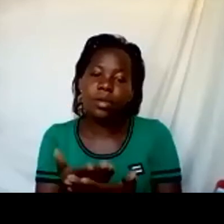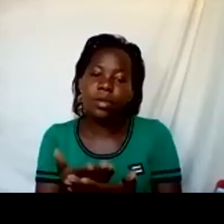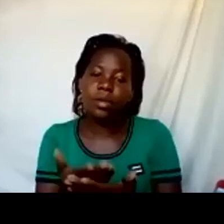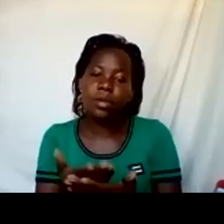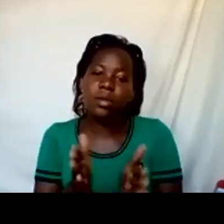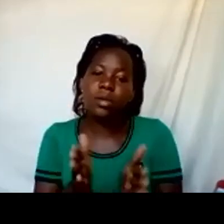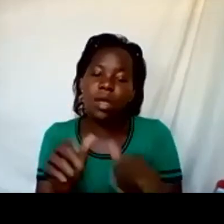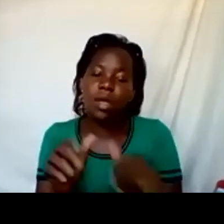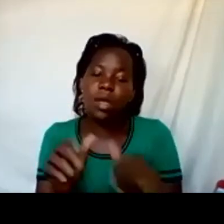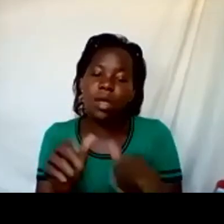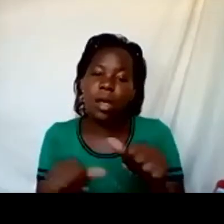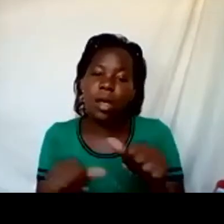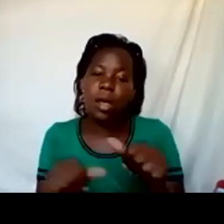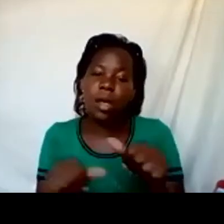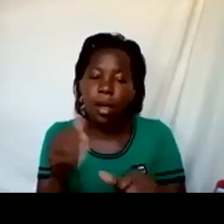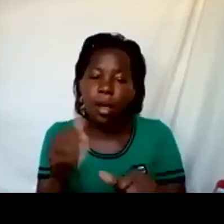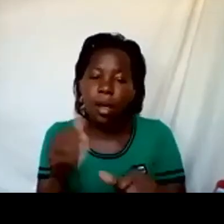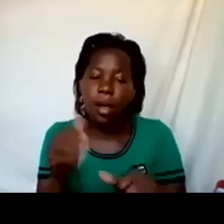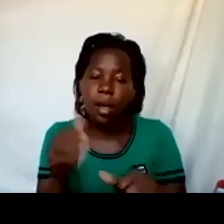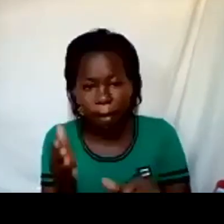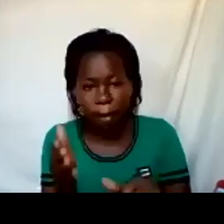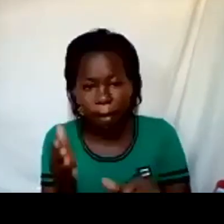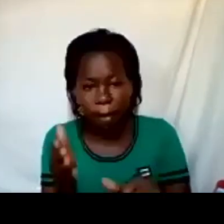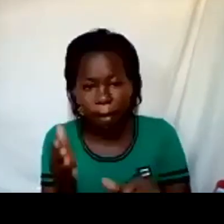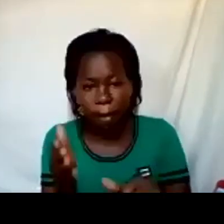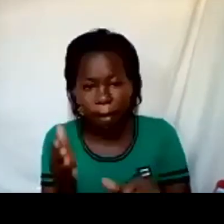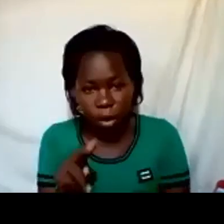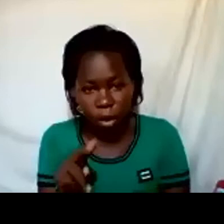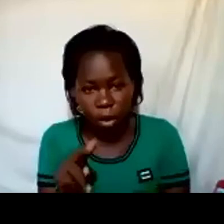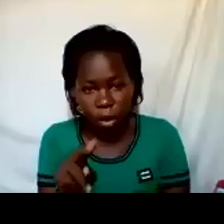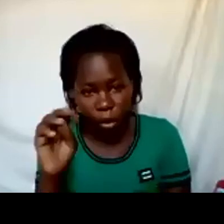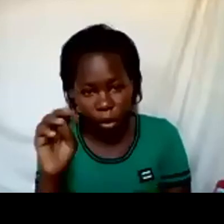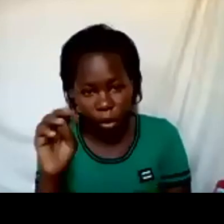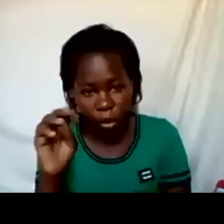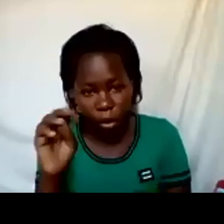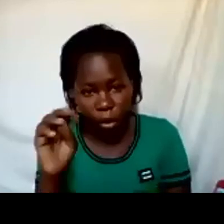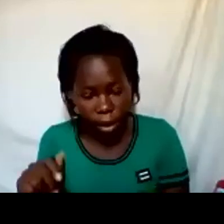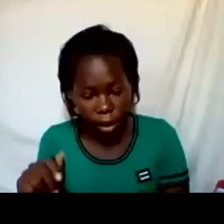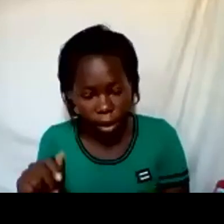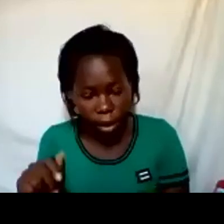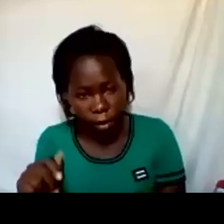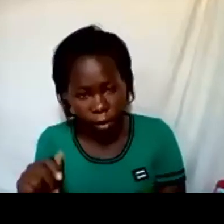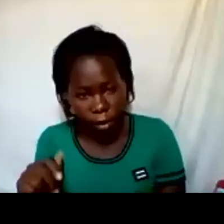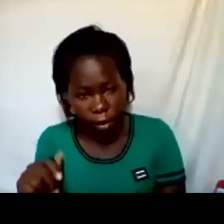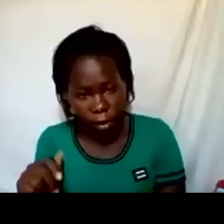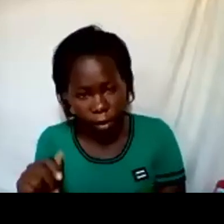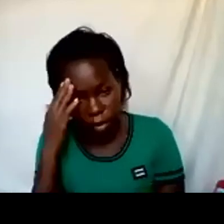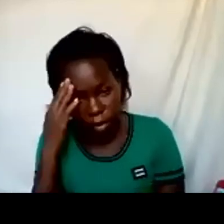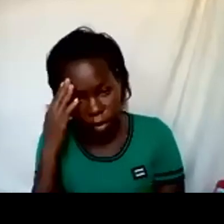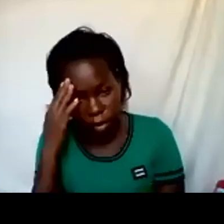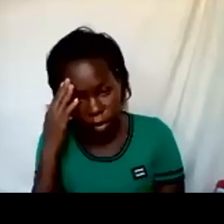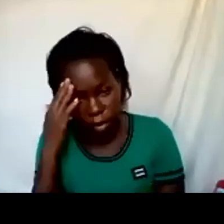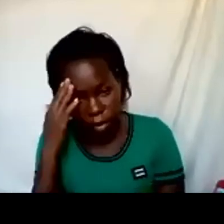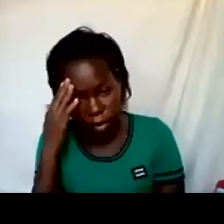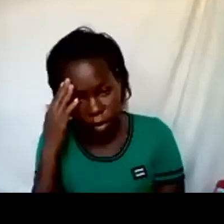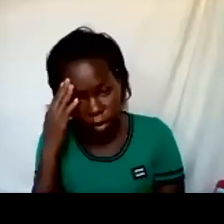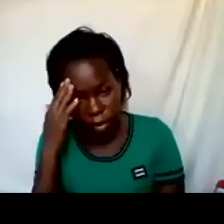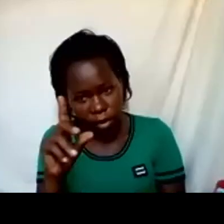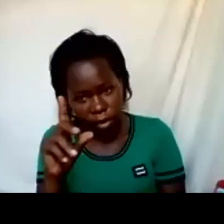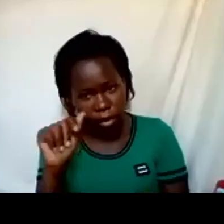still with us and able to respond to this, but I suspect not, so I'll move that question over. The ultimate team will intend to start